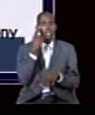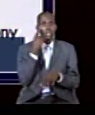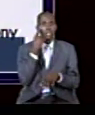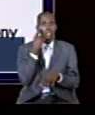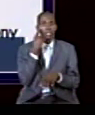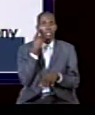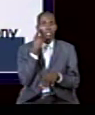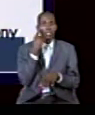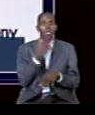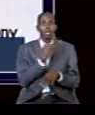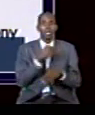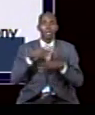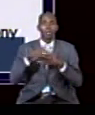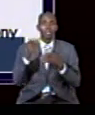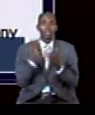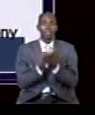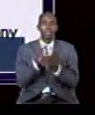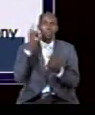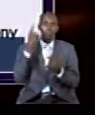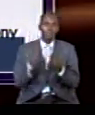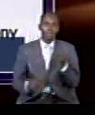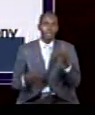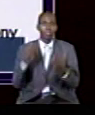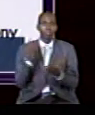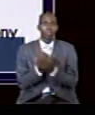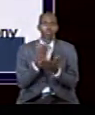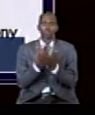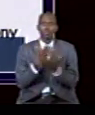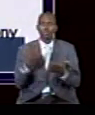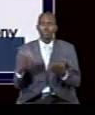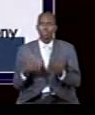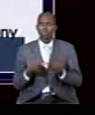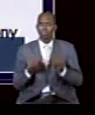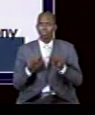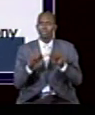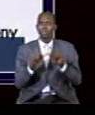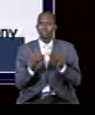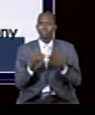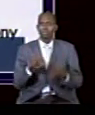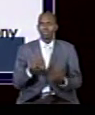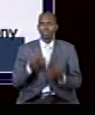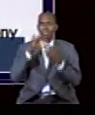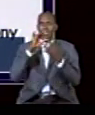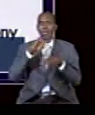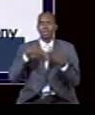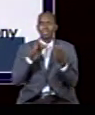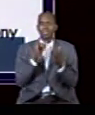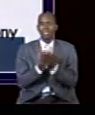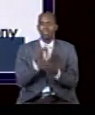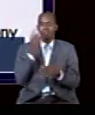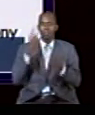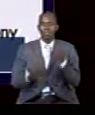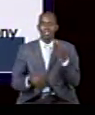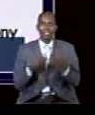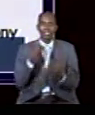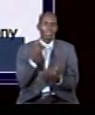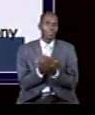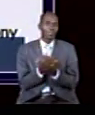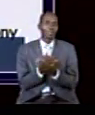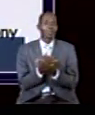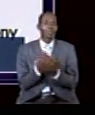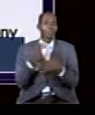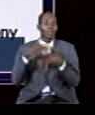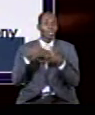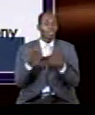after the final amen, again, something still remains special about that final amen. Absolutely. After